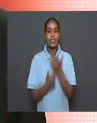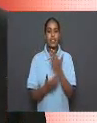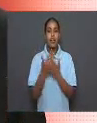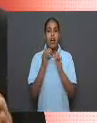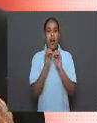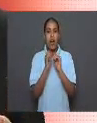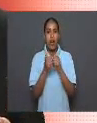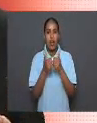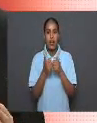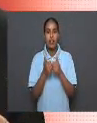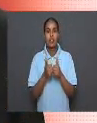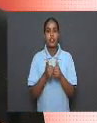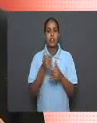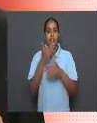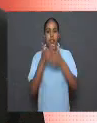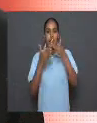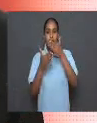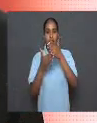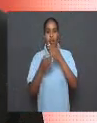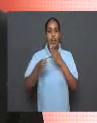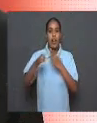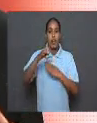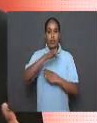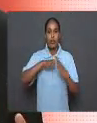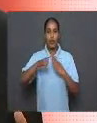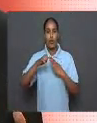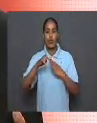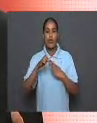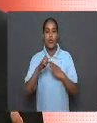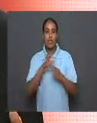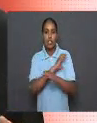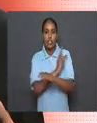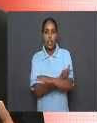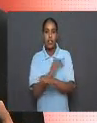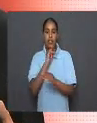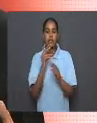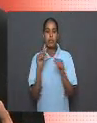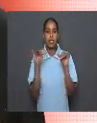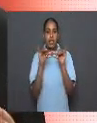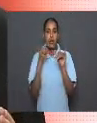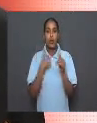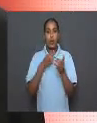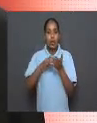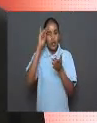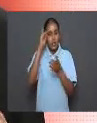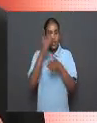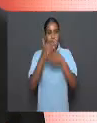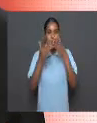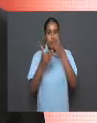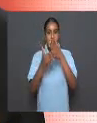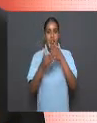discussed how standard electrode potential is measured. We learned that